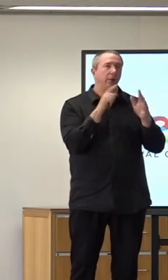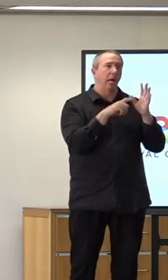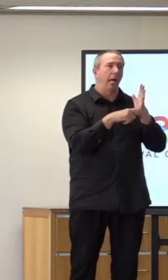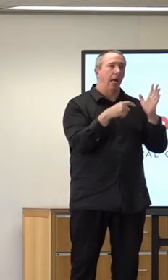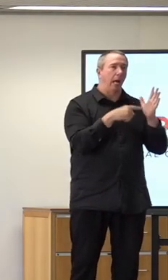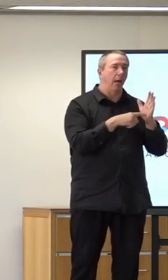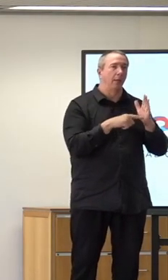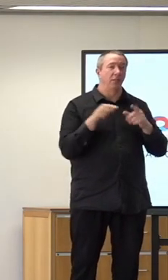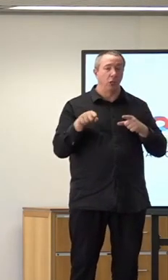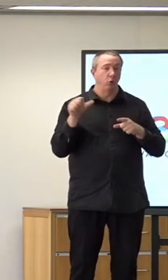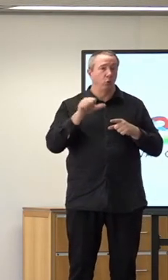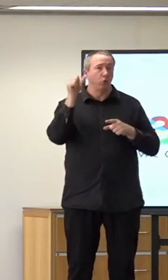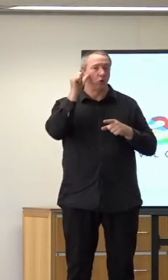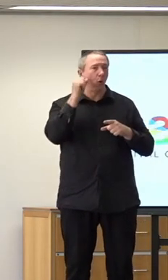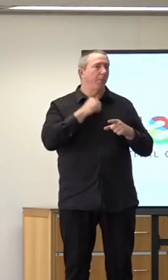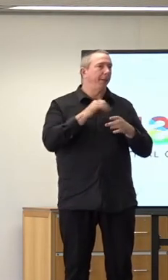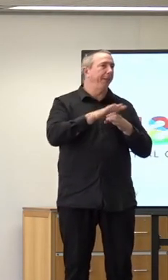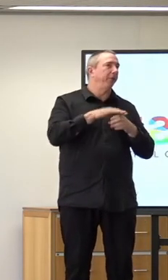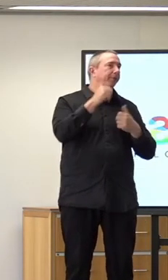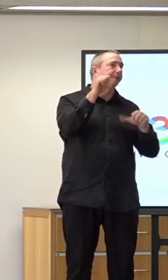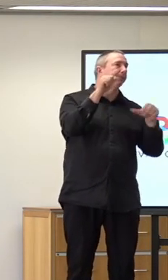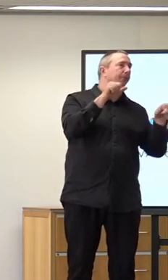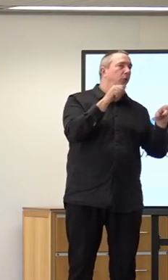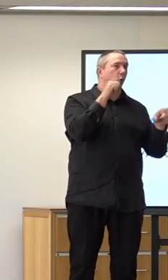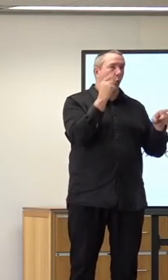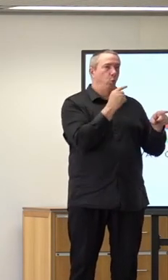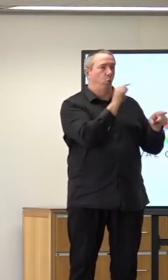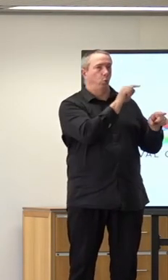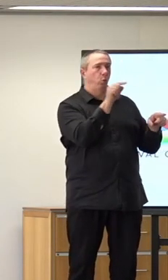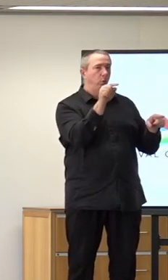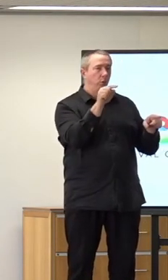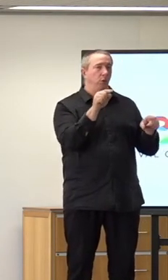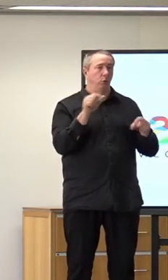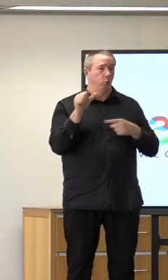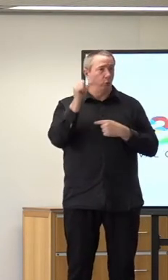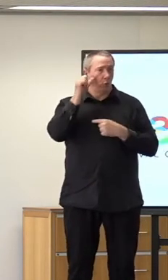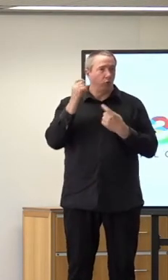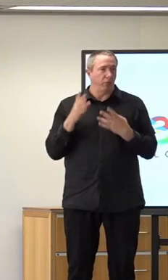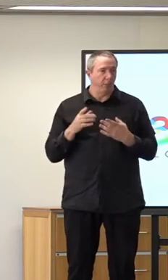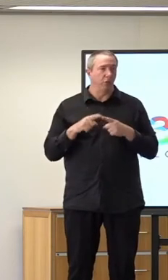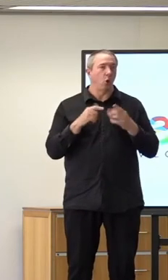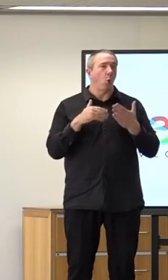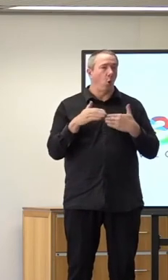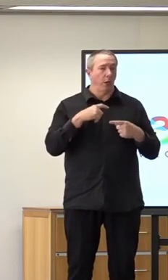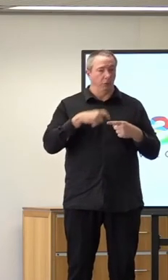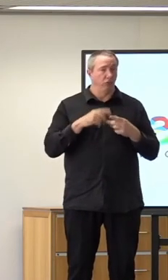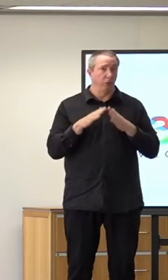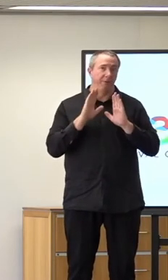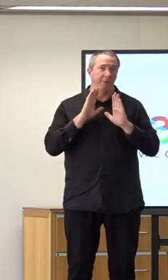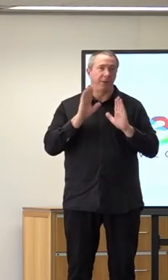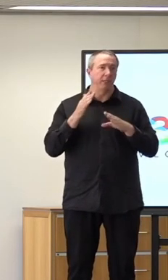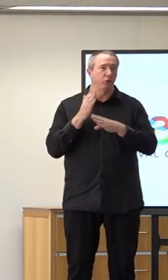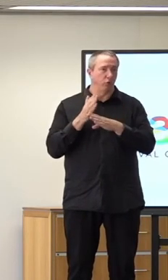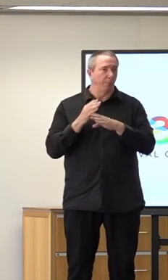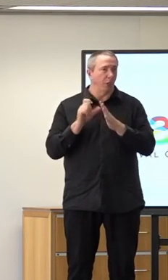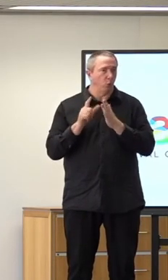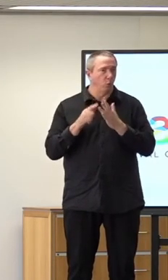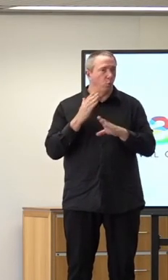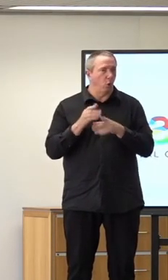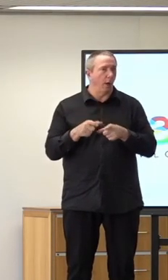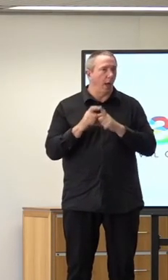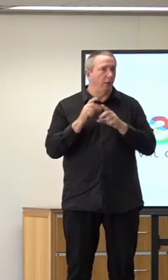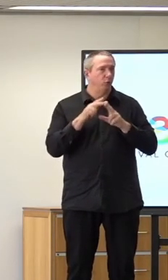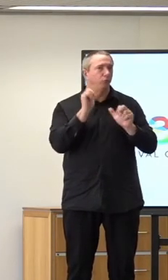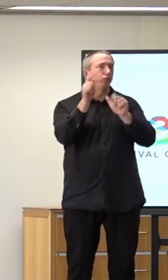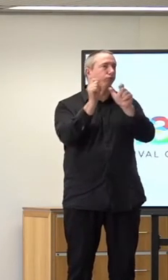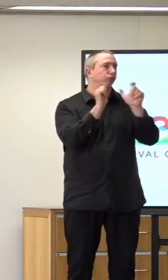be knowledge about their areas and knowledge about artists. And I should advocate the curators at Agua did a fantastic job and do work very, very hard to be